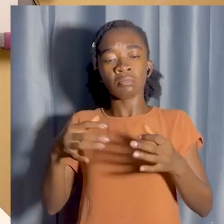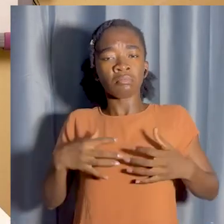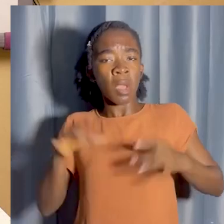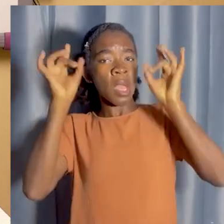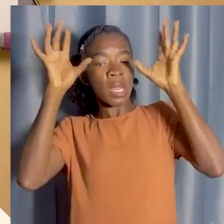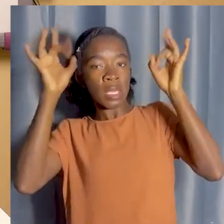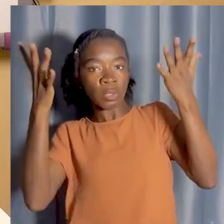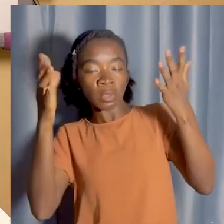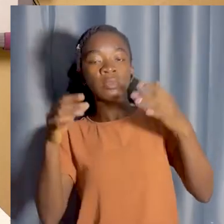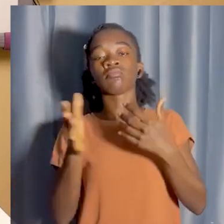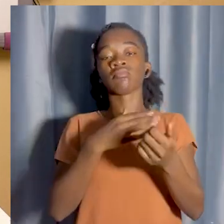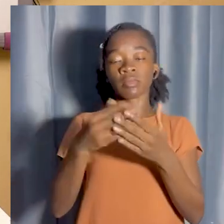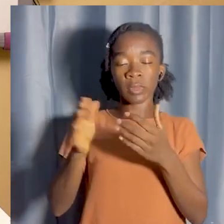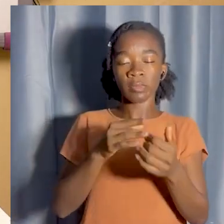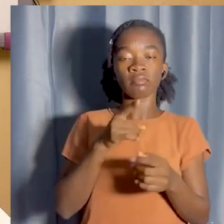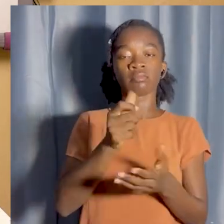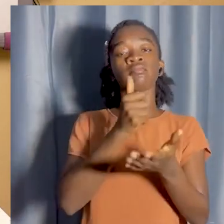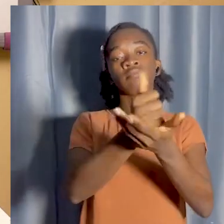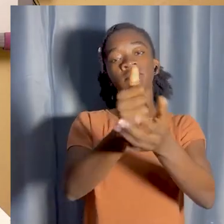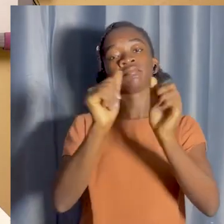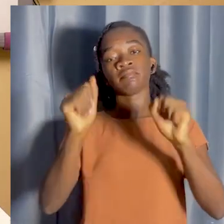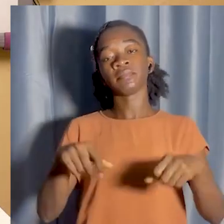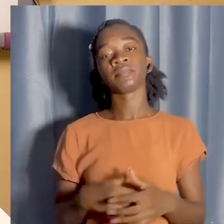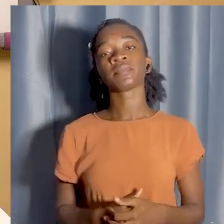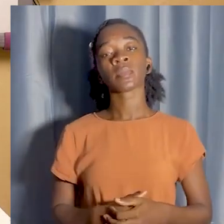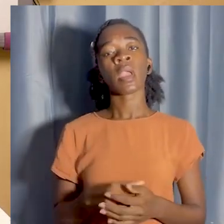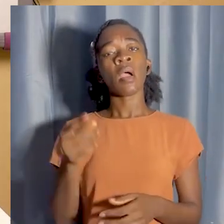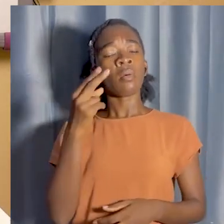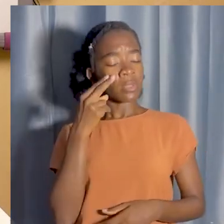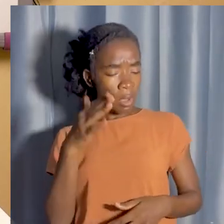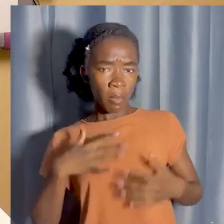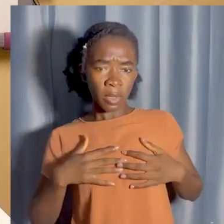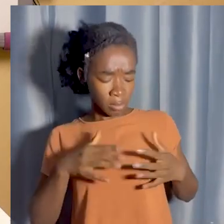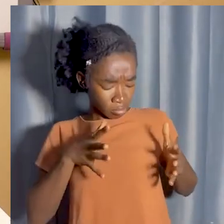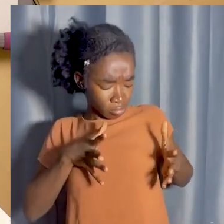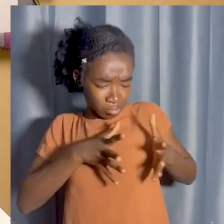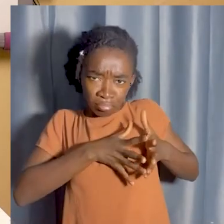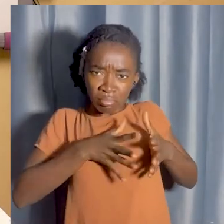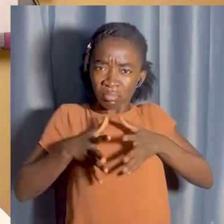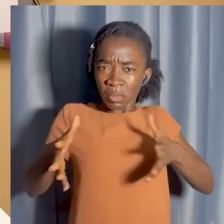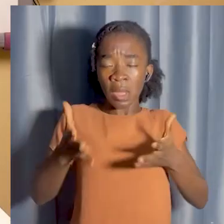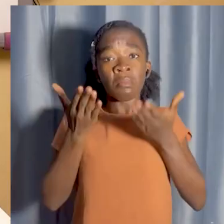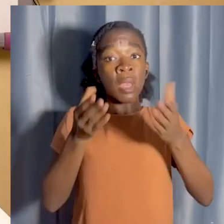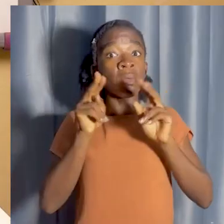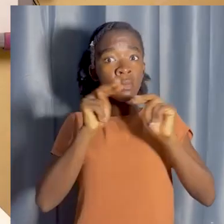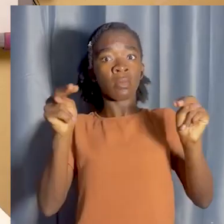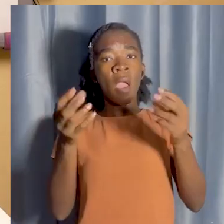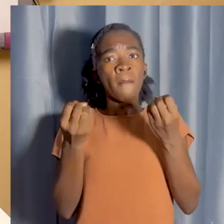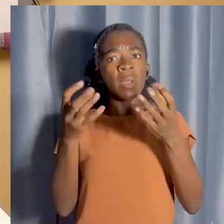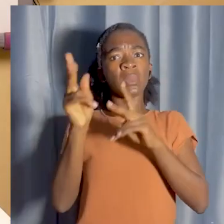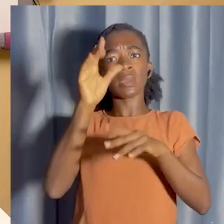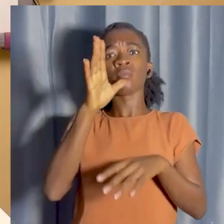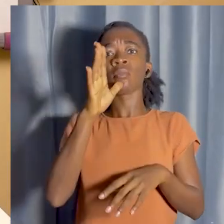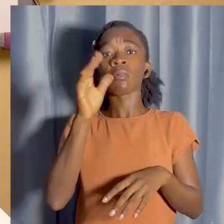further treatment for. If you notice that one breast is bigger than the other, it could be normal. And for most women, they know